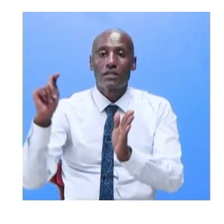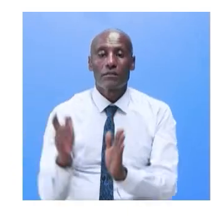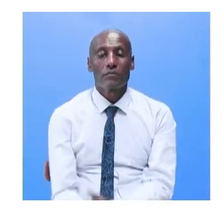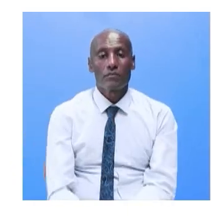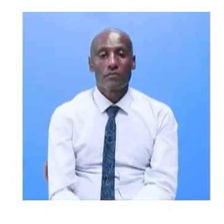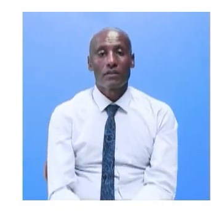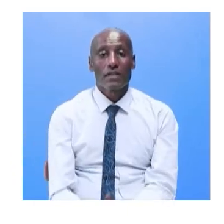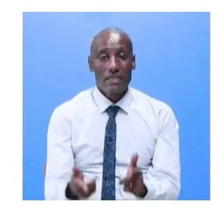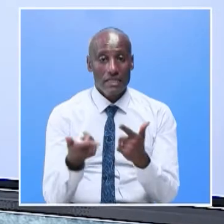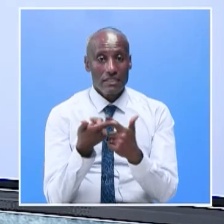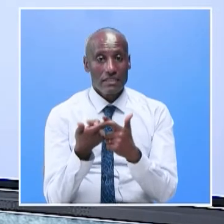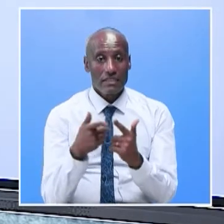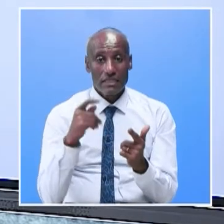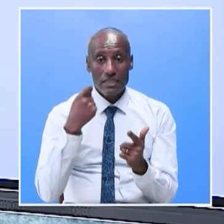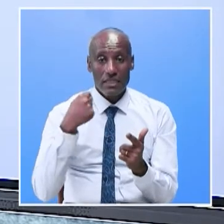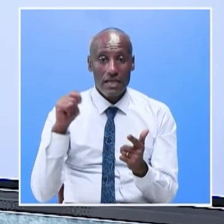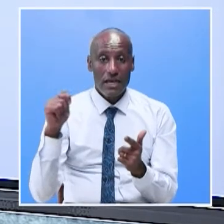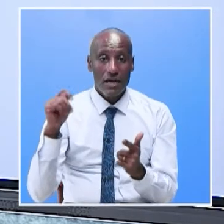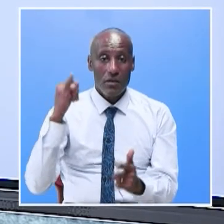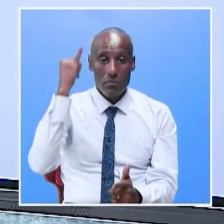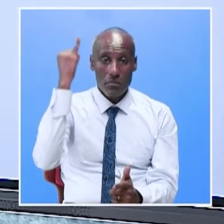And the next one is the picture